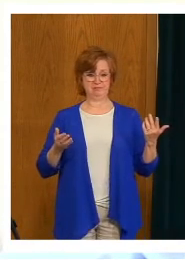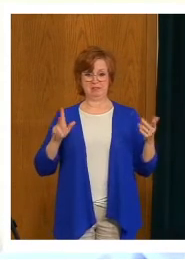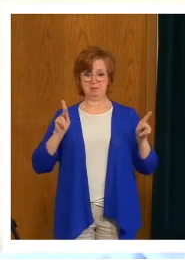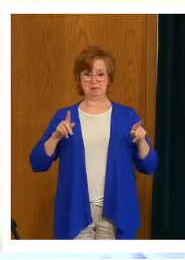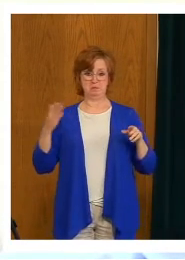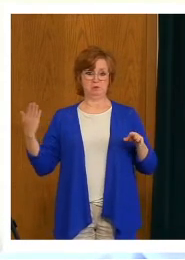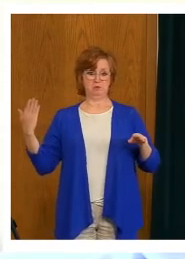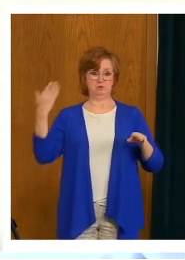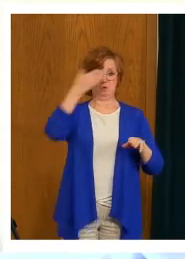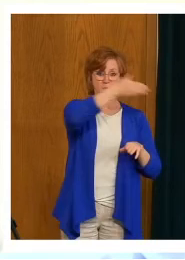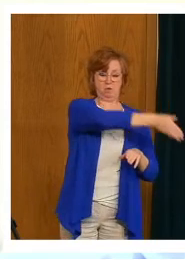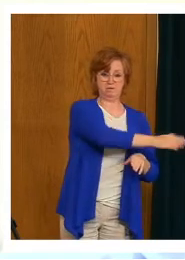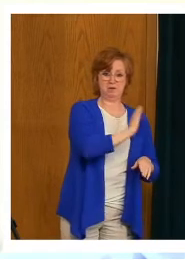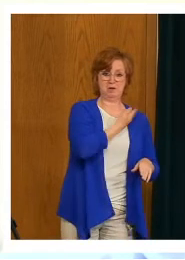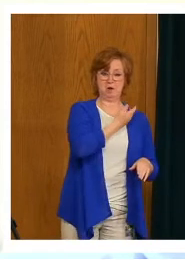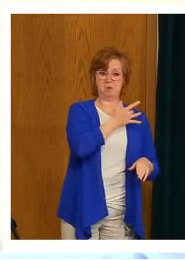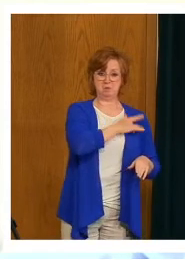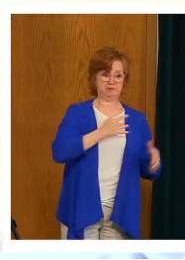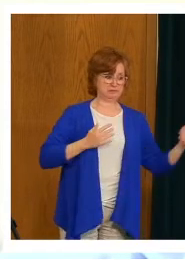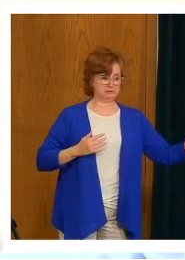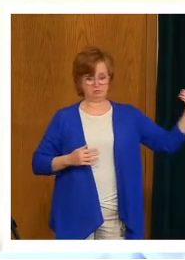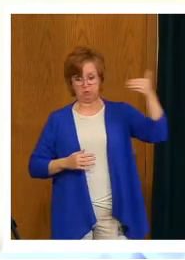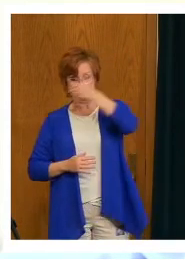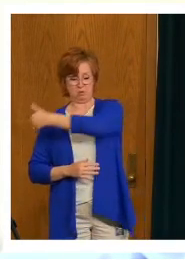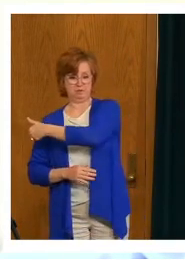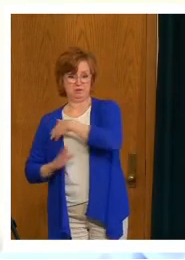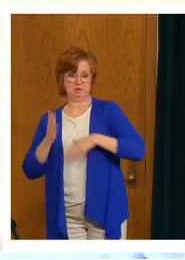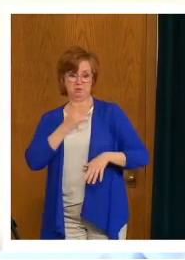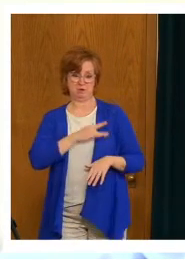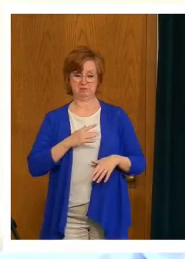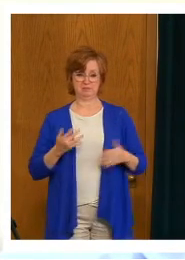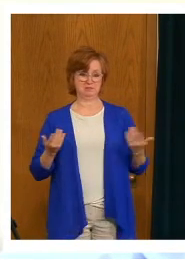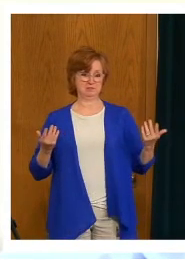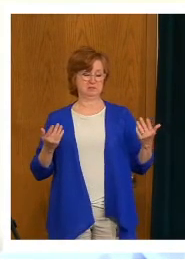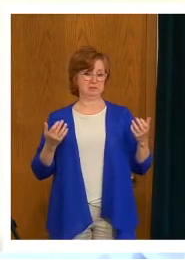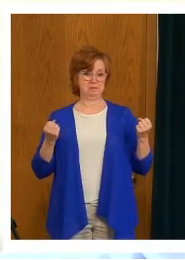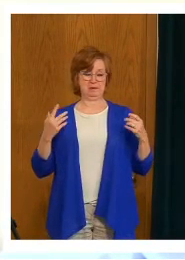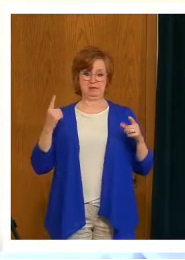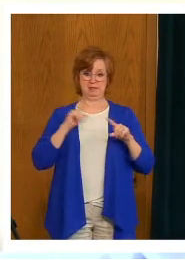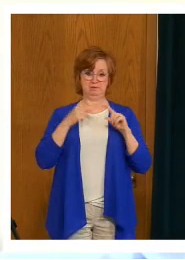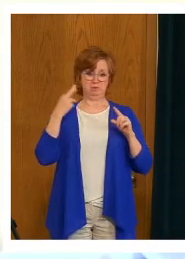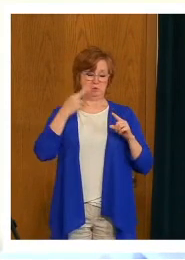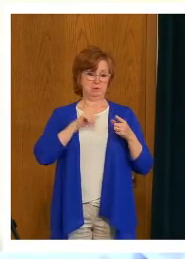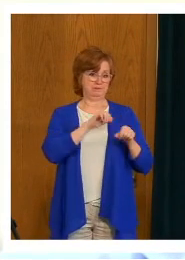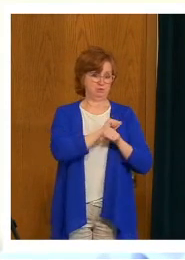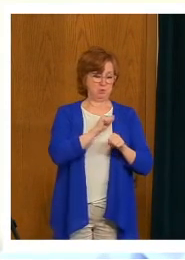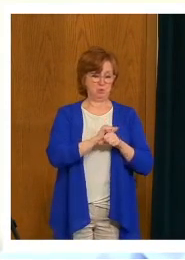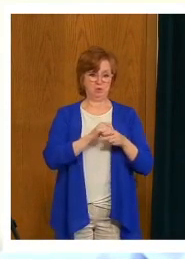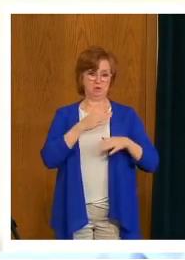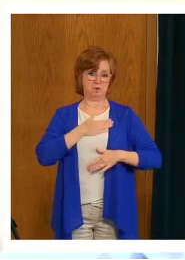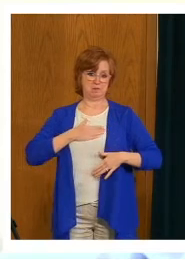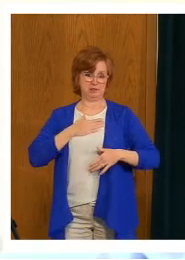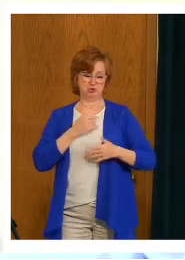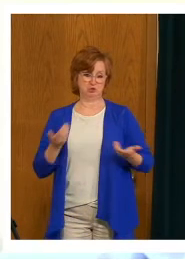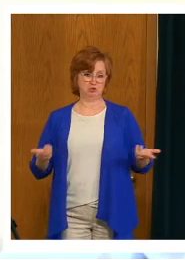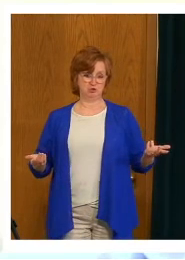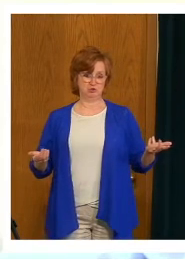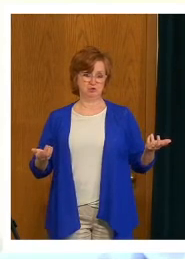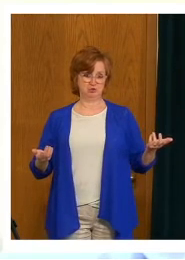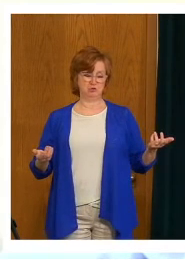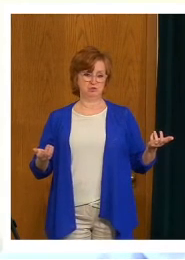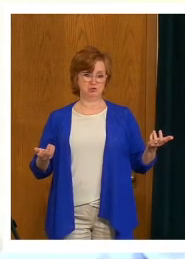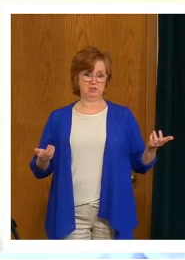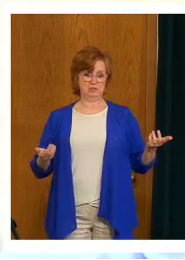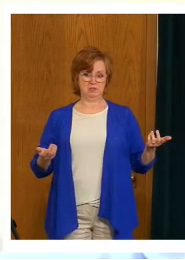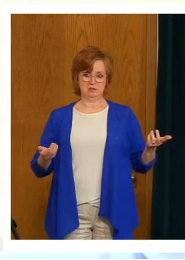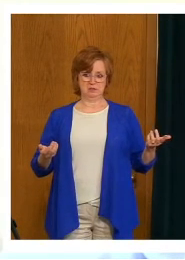travel for essential reasons or for pleasure. So as we look at the midterm and long-term future, we know that